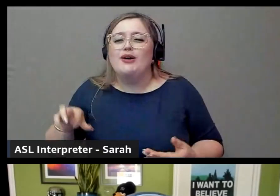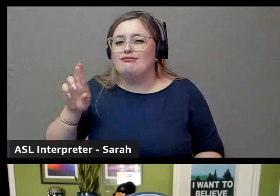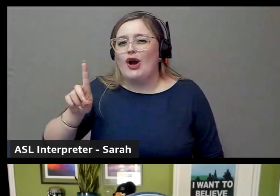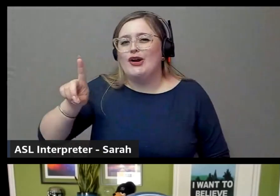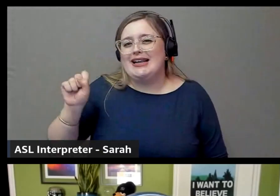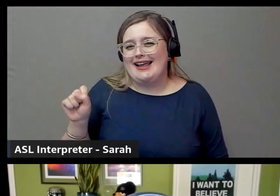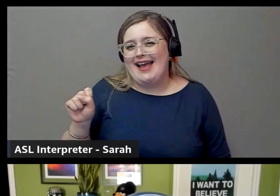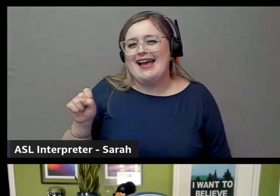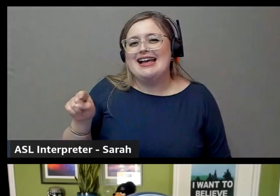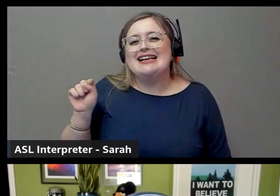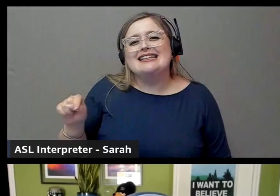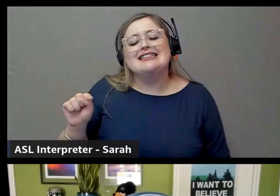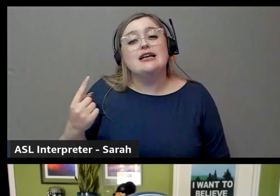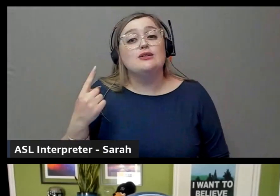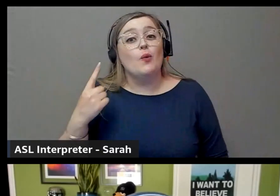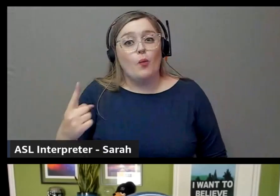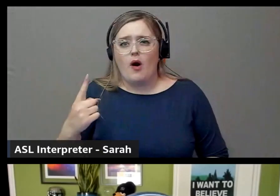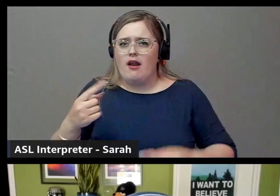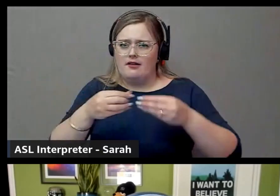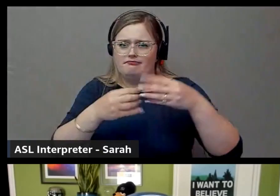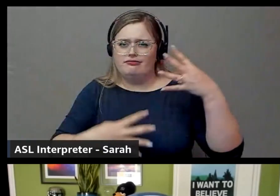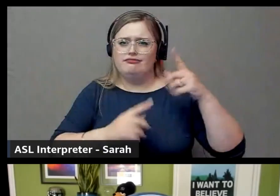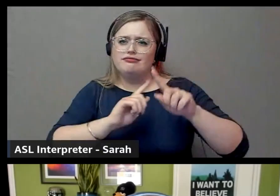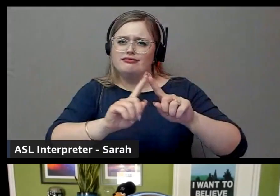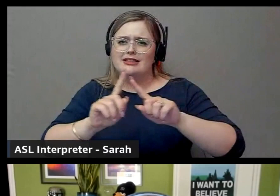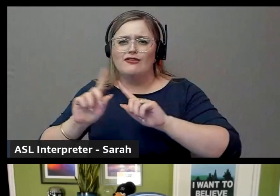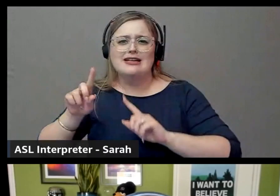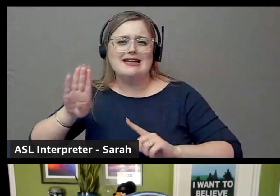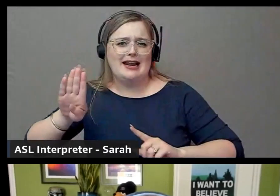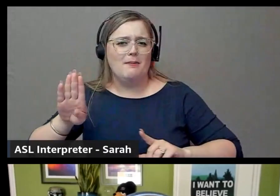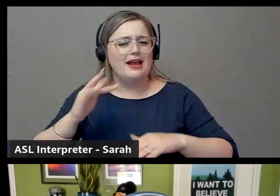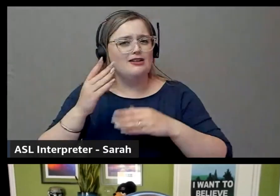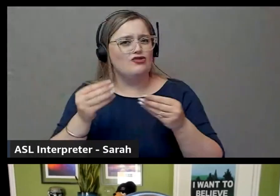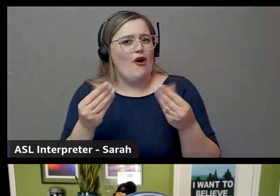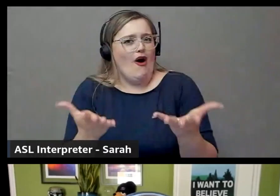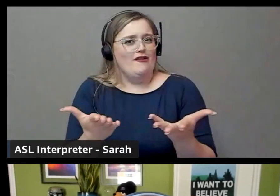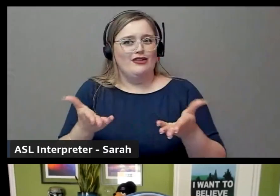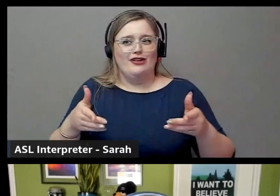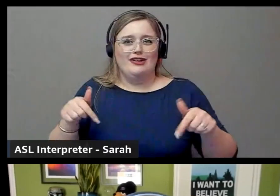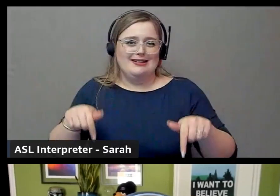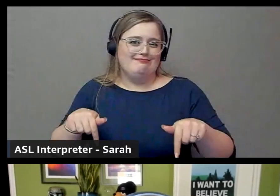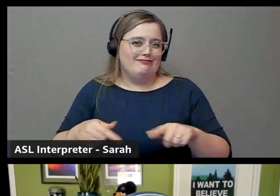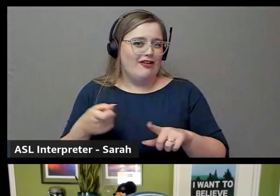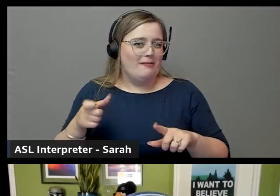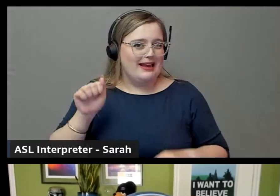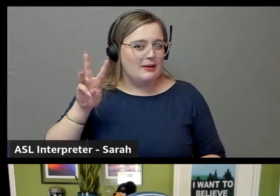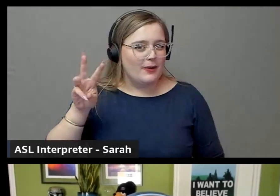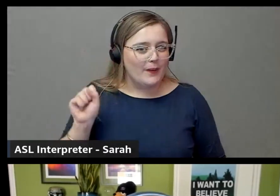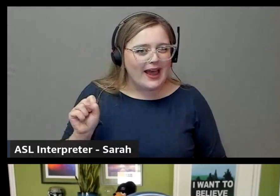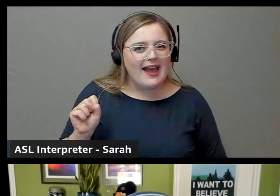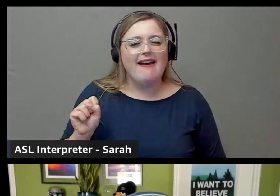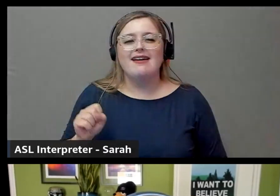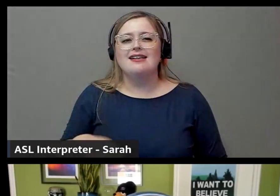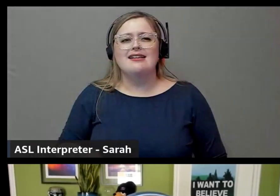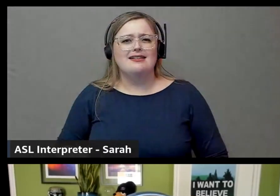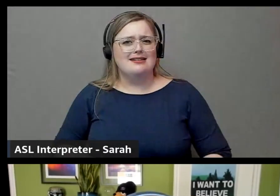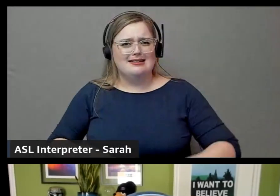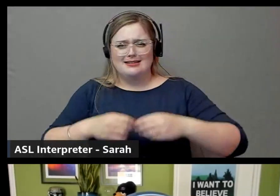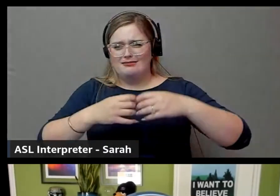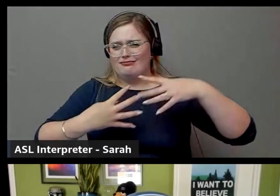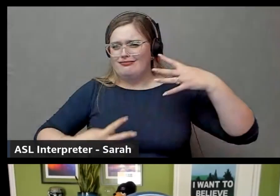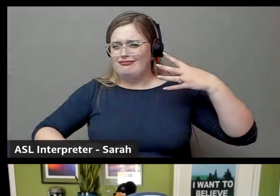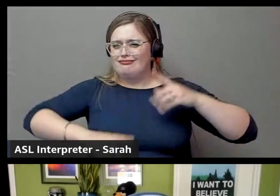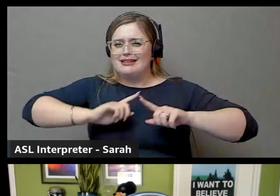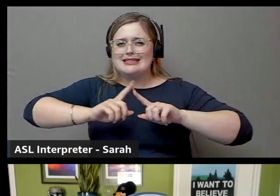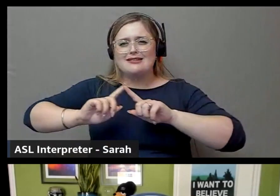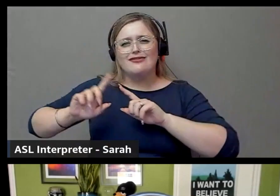is one of the several database offerings that we've got here at AWS with a whole gamut of different